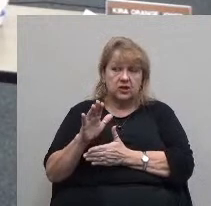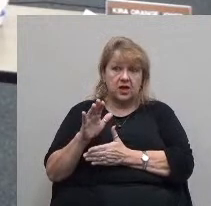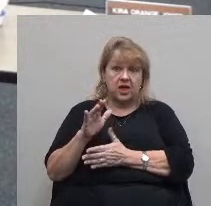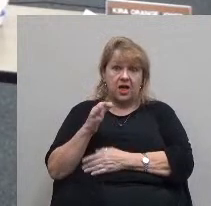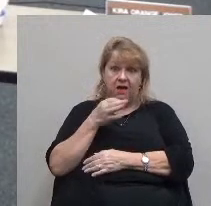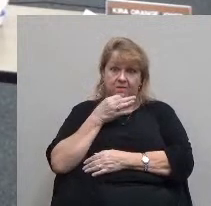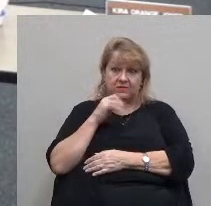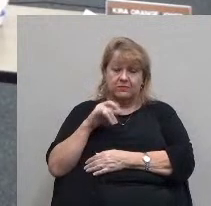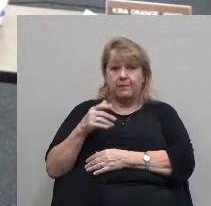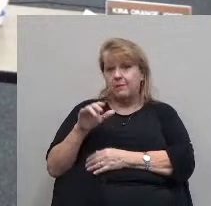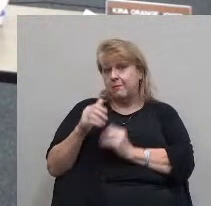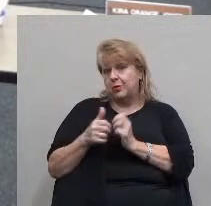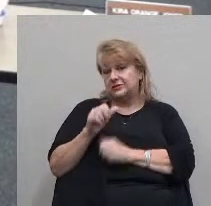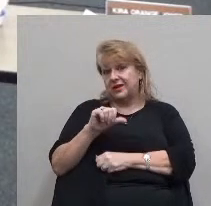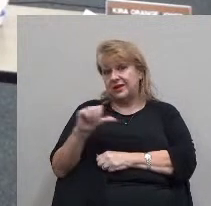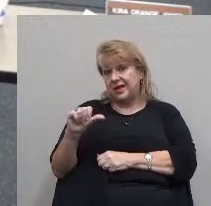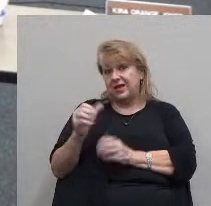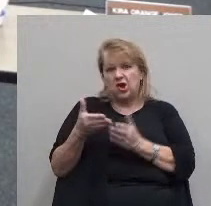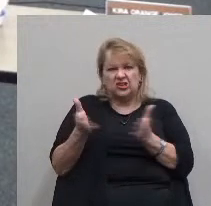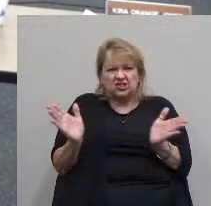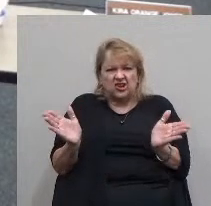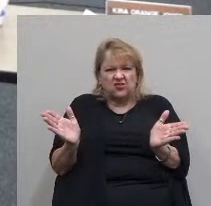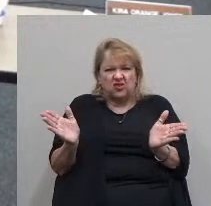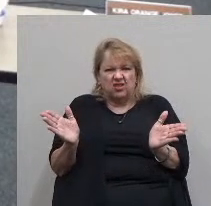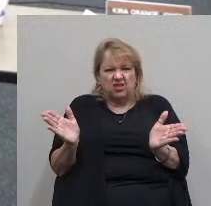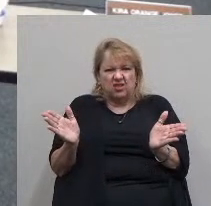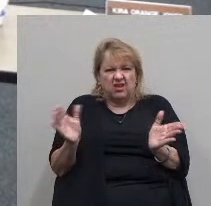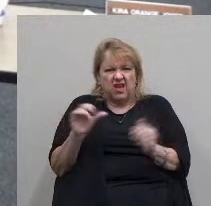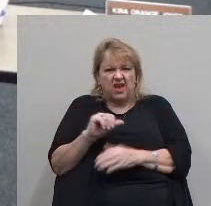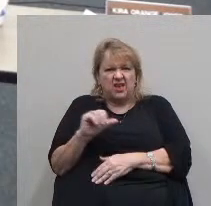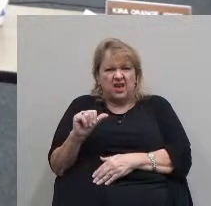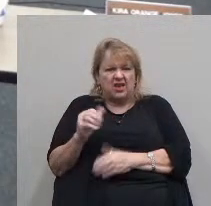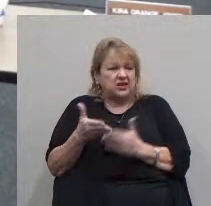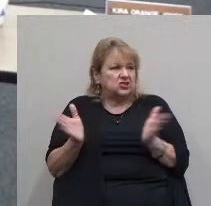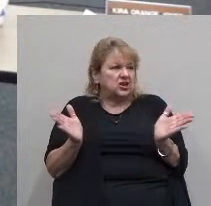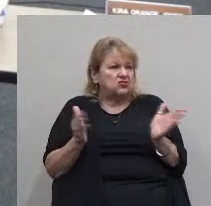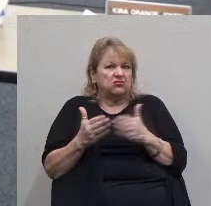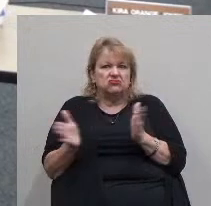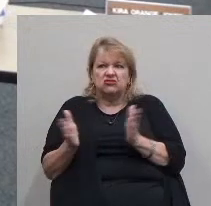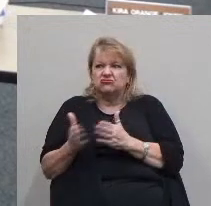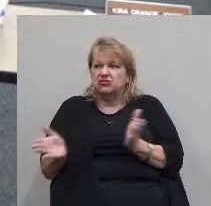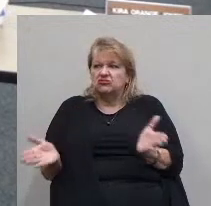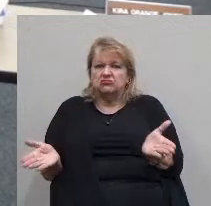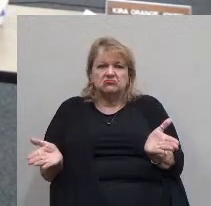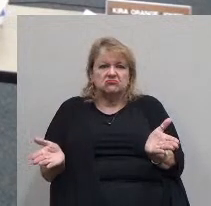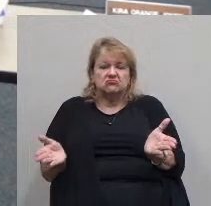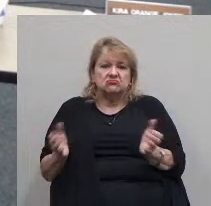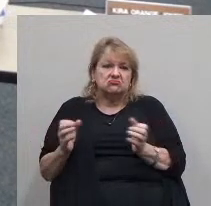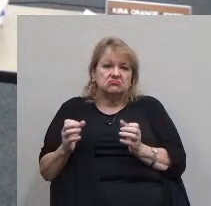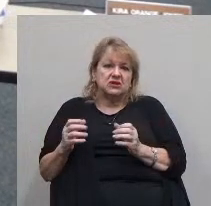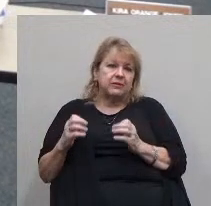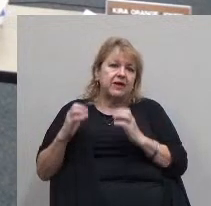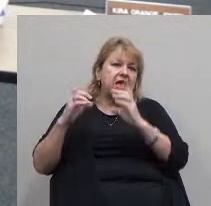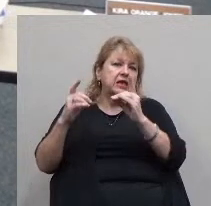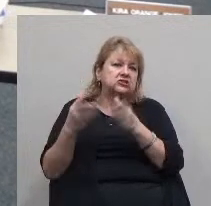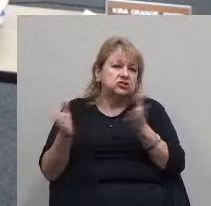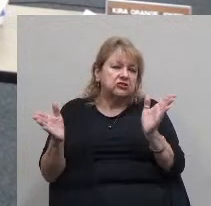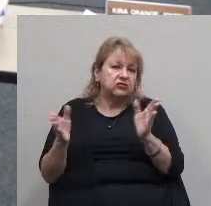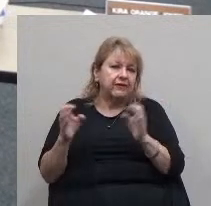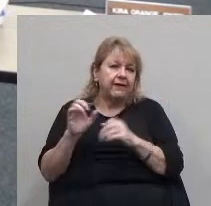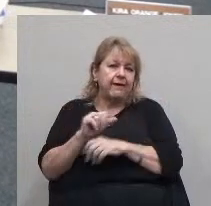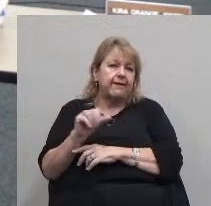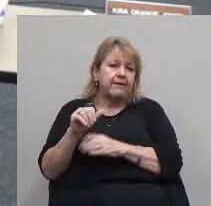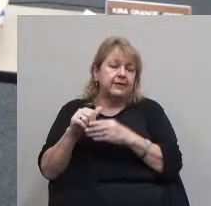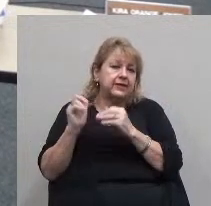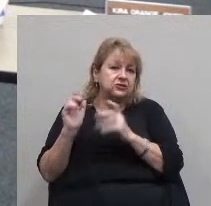so, but most of them, I think, are just general associate degrees in, I don't know, maybe education, or associate